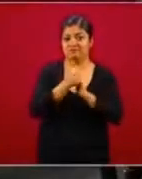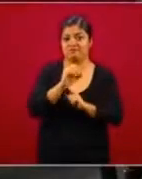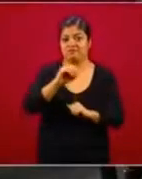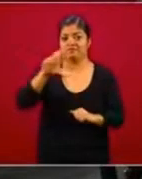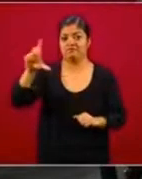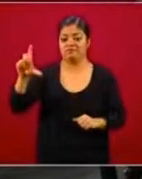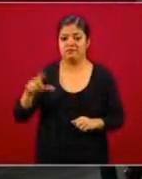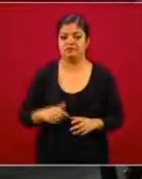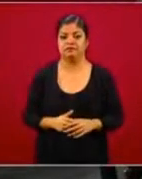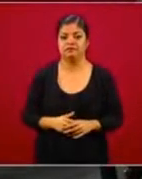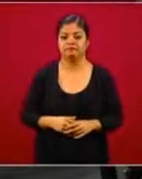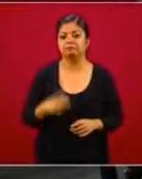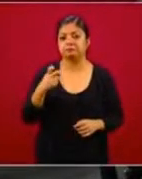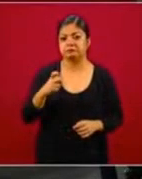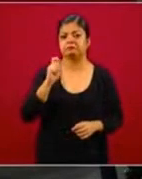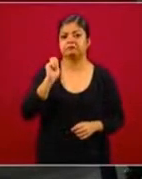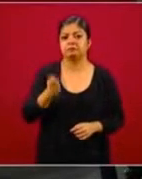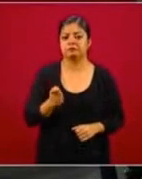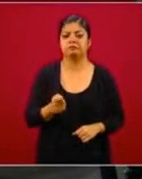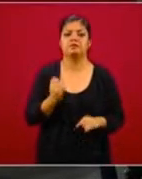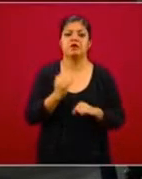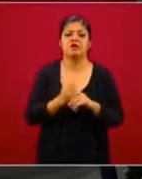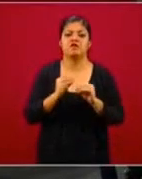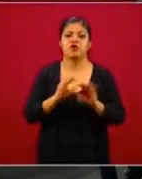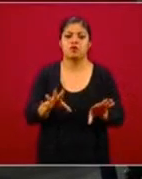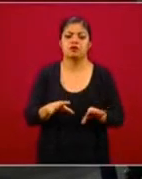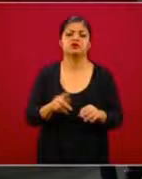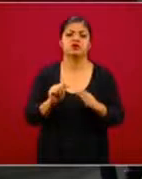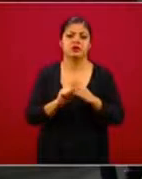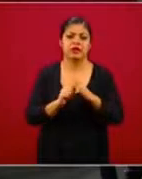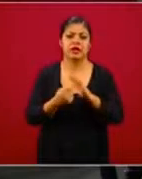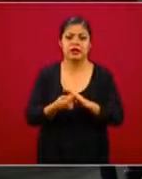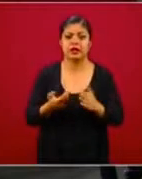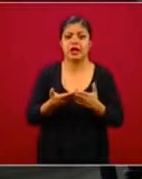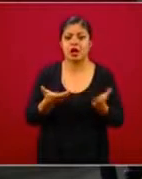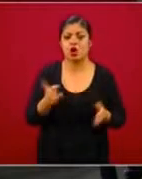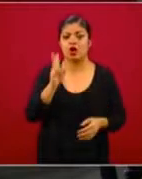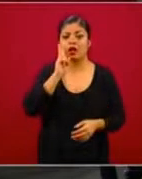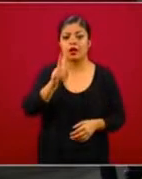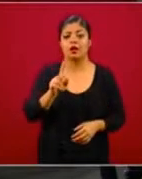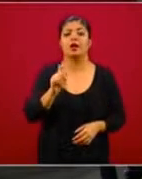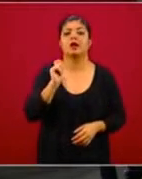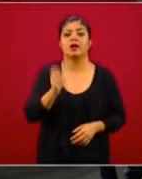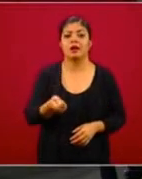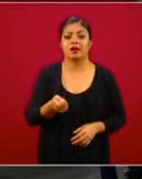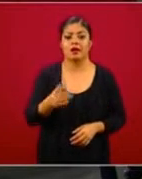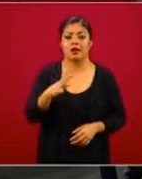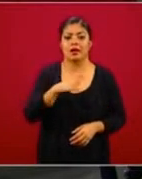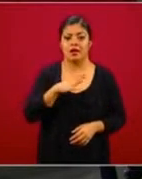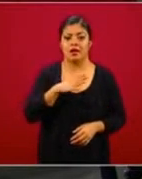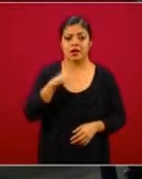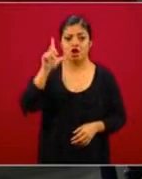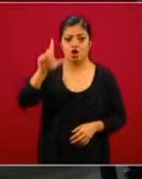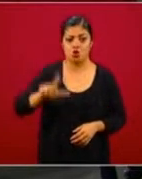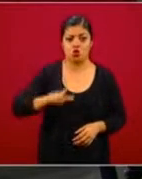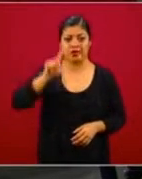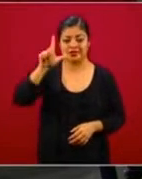areas. And so that's where we see this increase. So this would be the occupancy